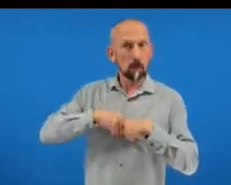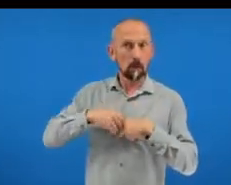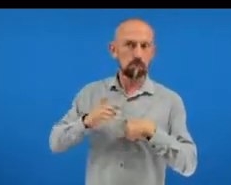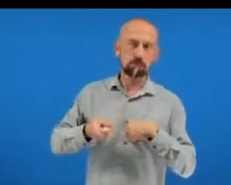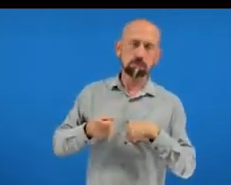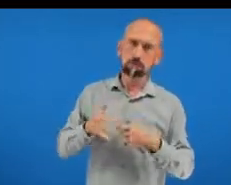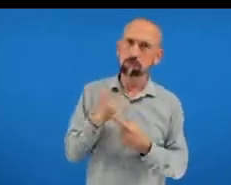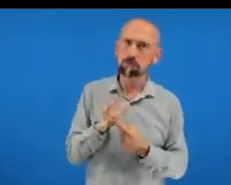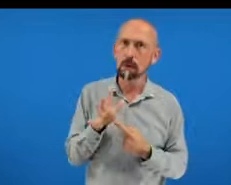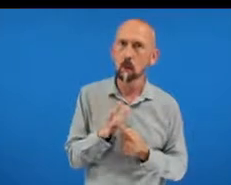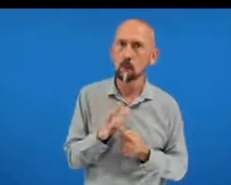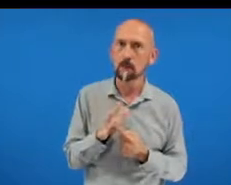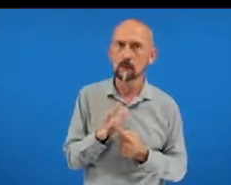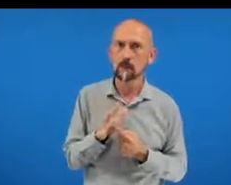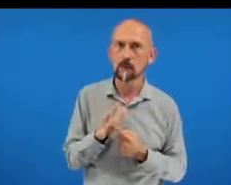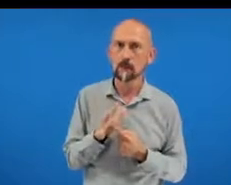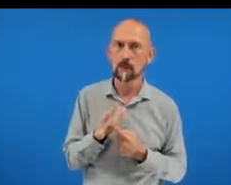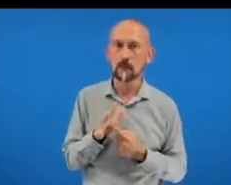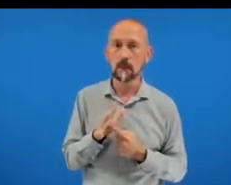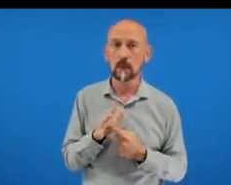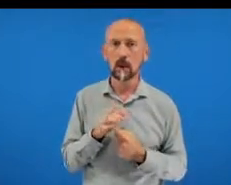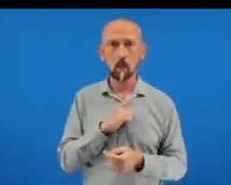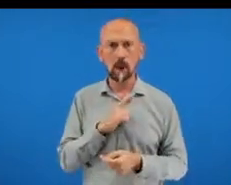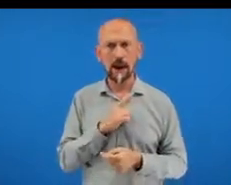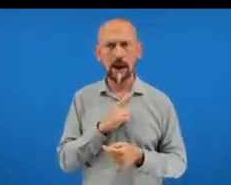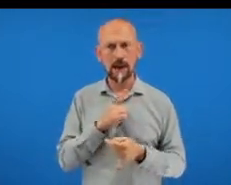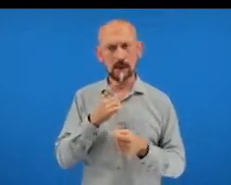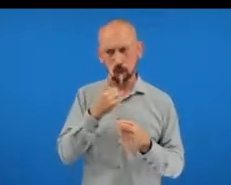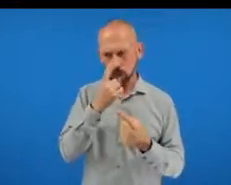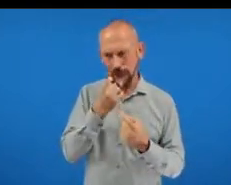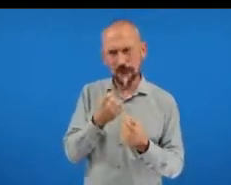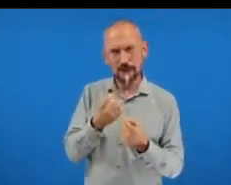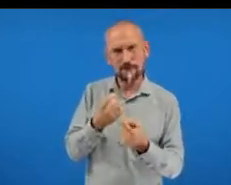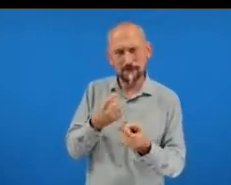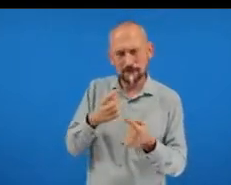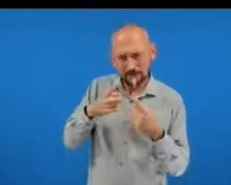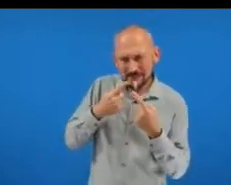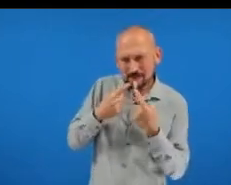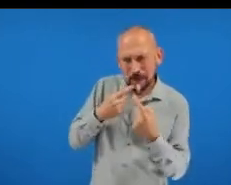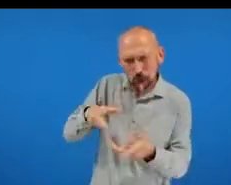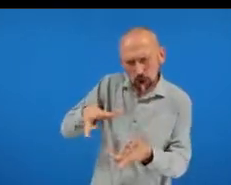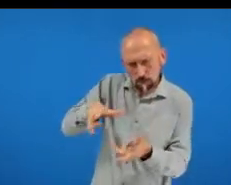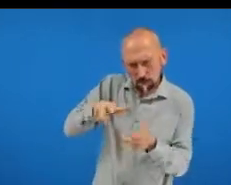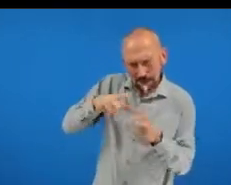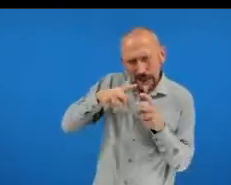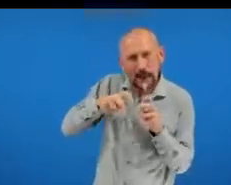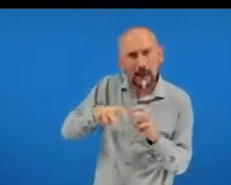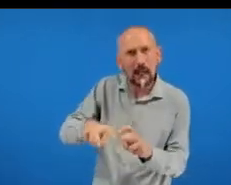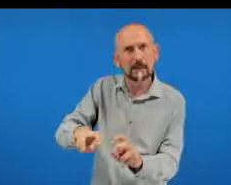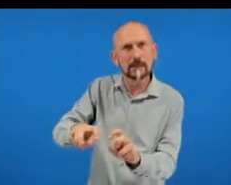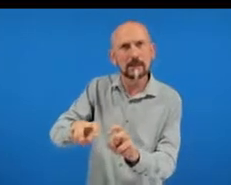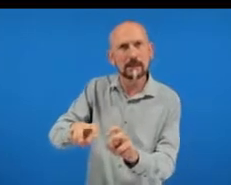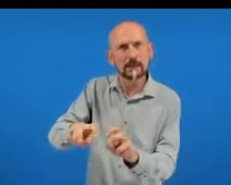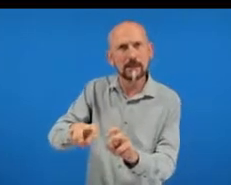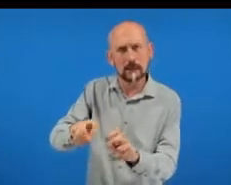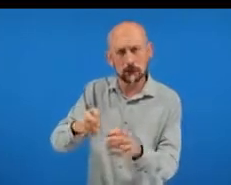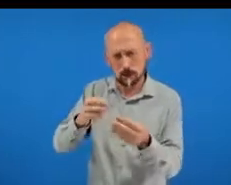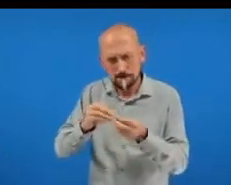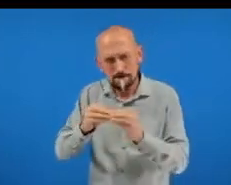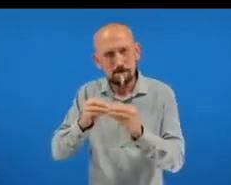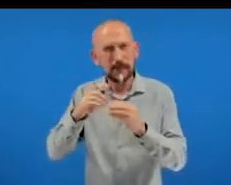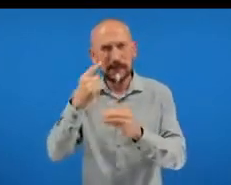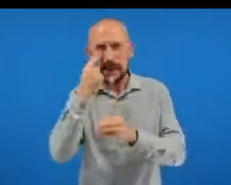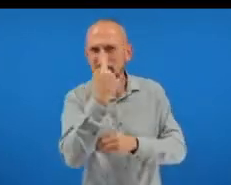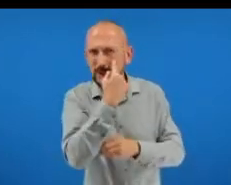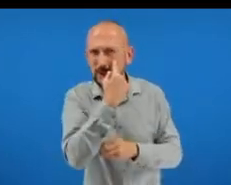important in being able to analyse information that comes in, being able to look at the evidence base, and being able